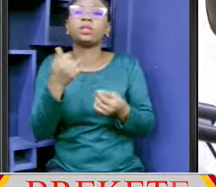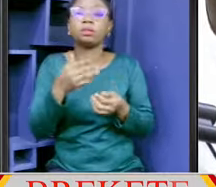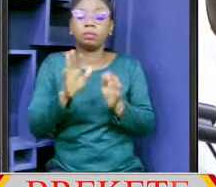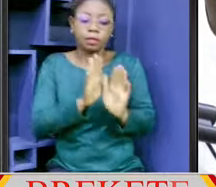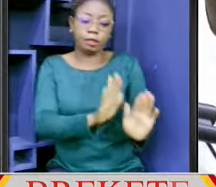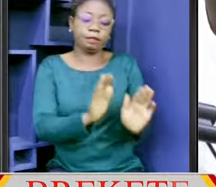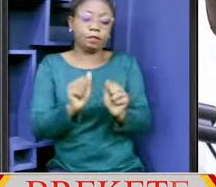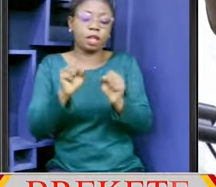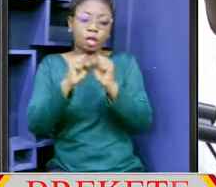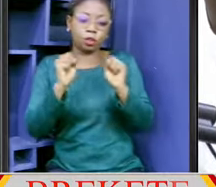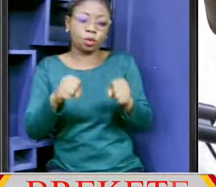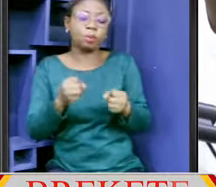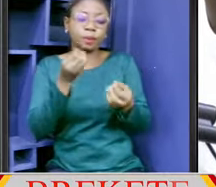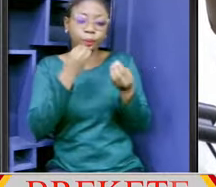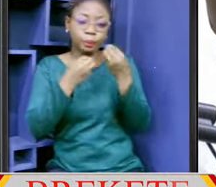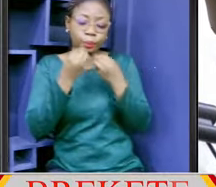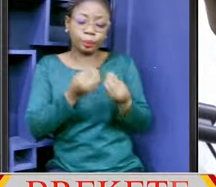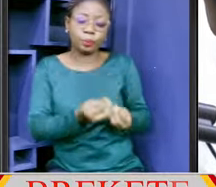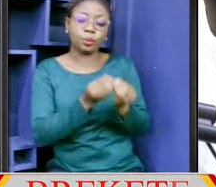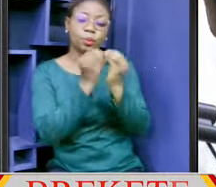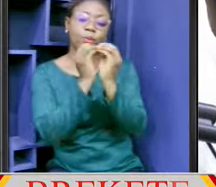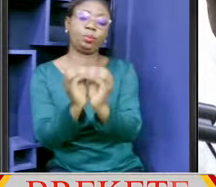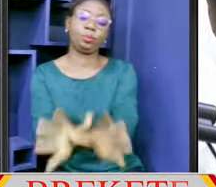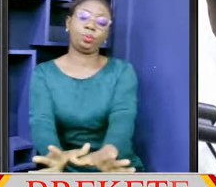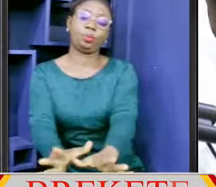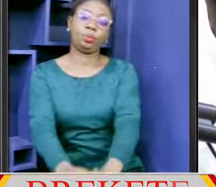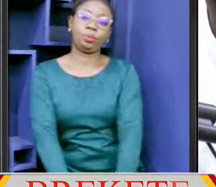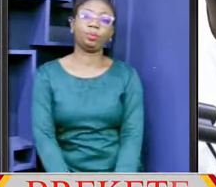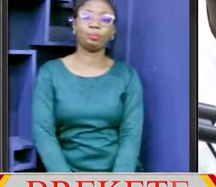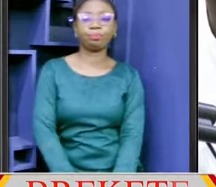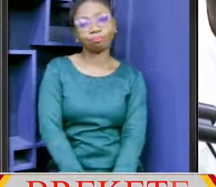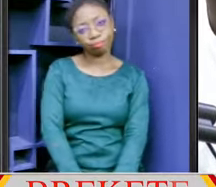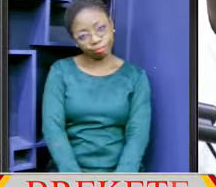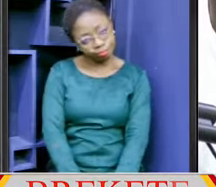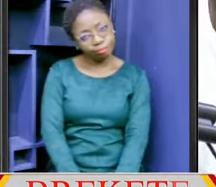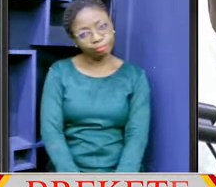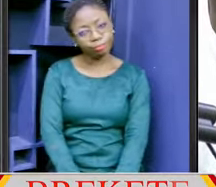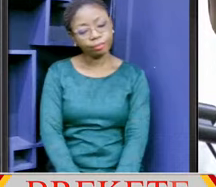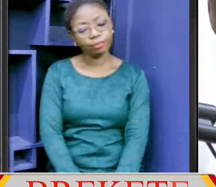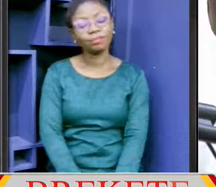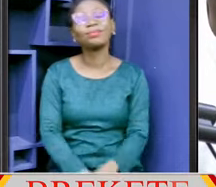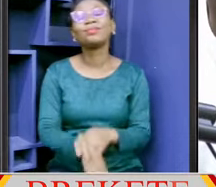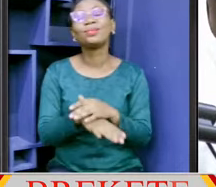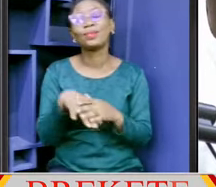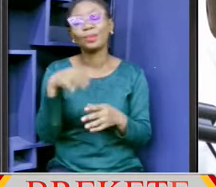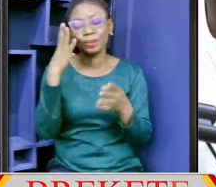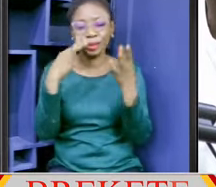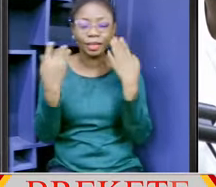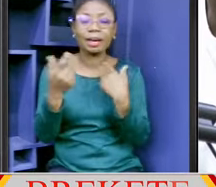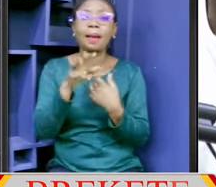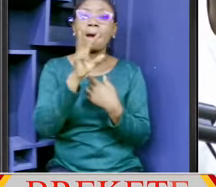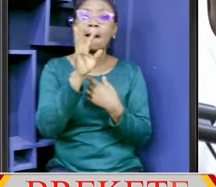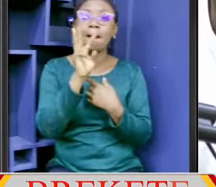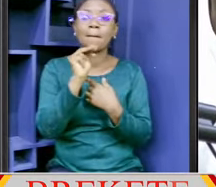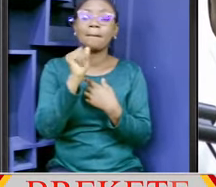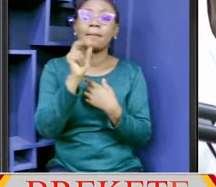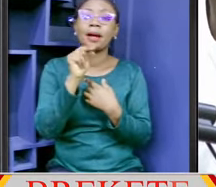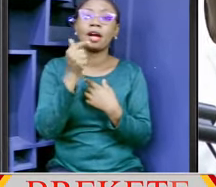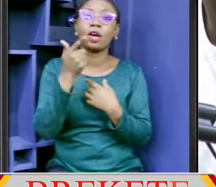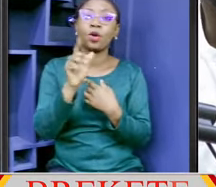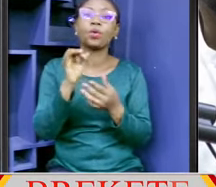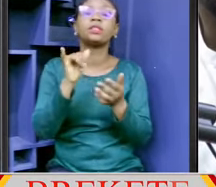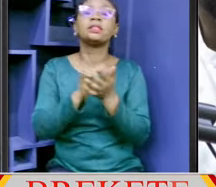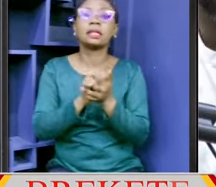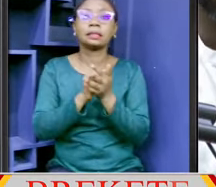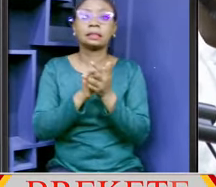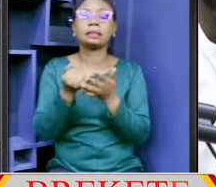shop. They chop granuts, they point in front of the shop. No worry. Now mango way ripe, they attract